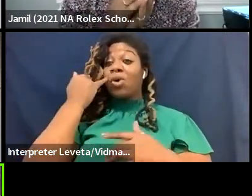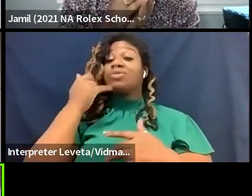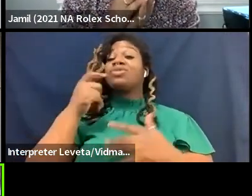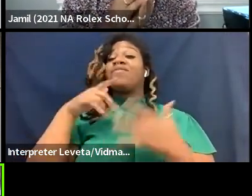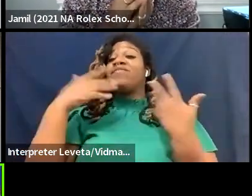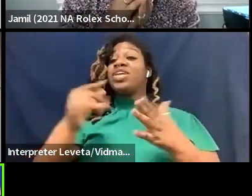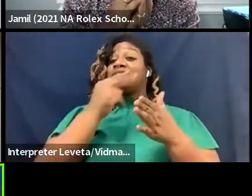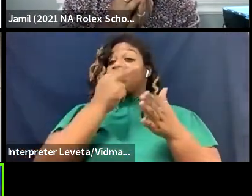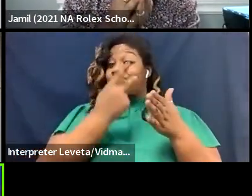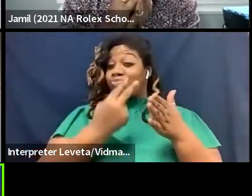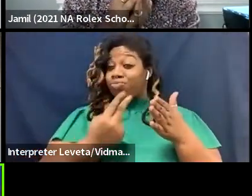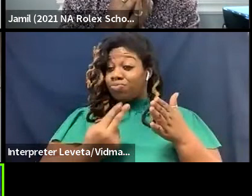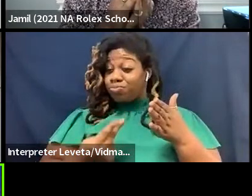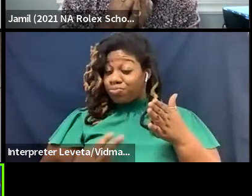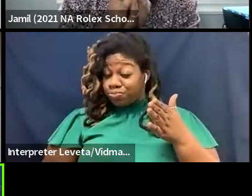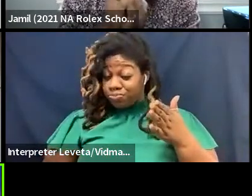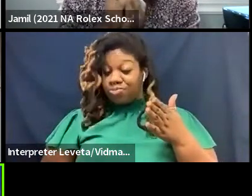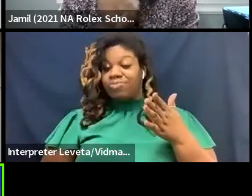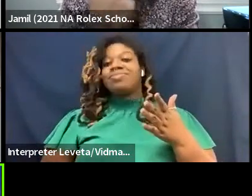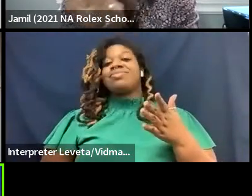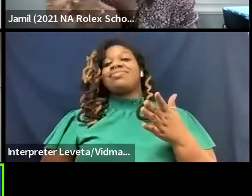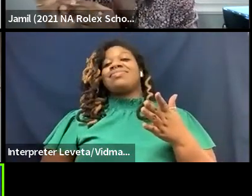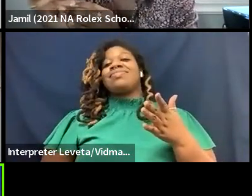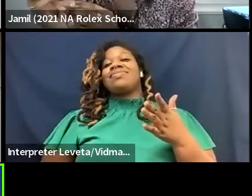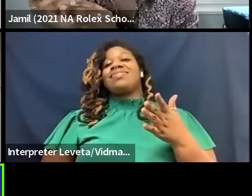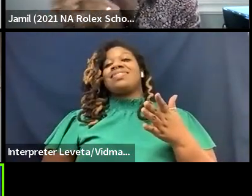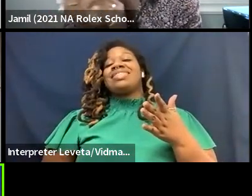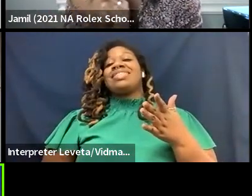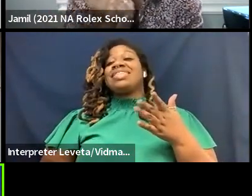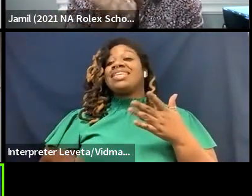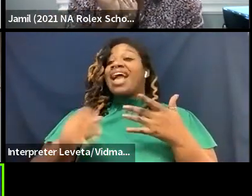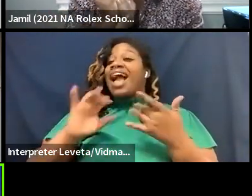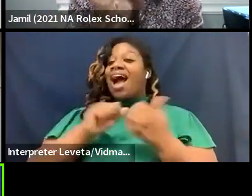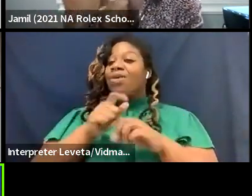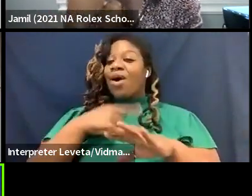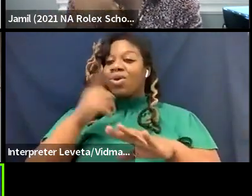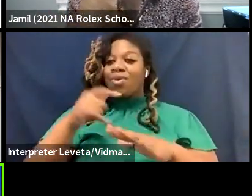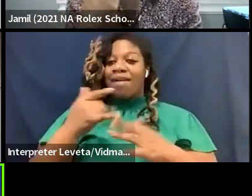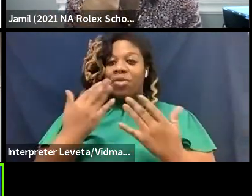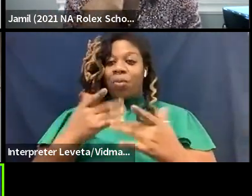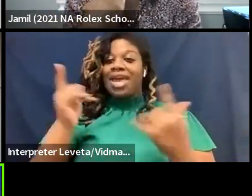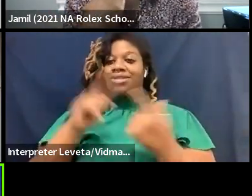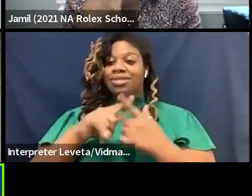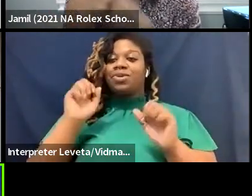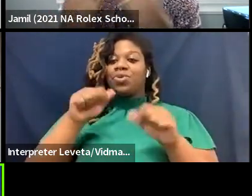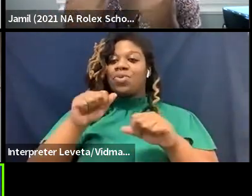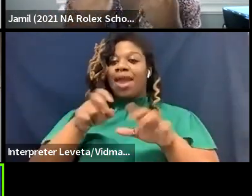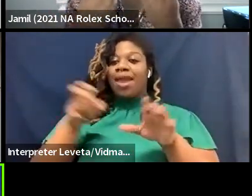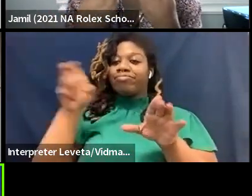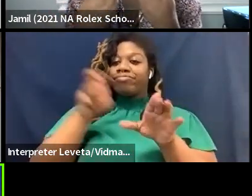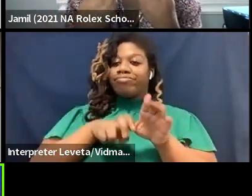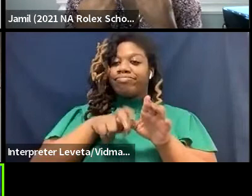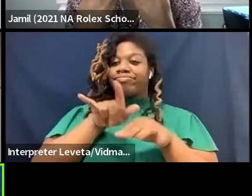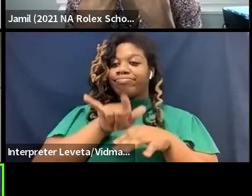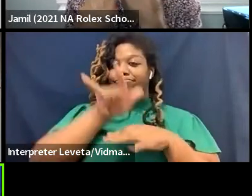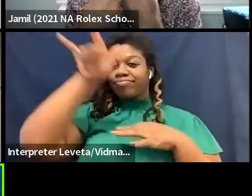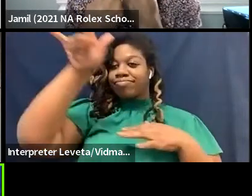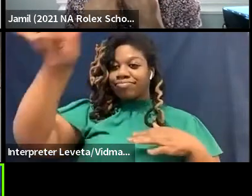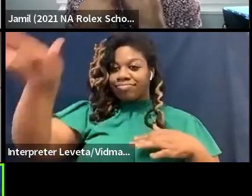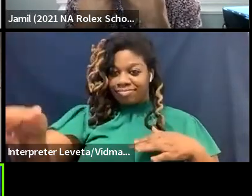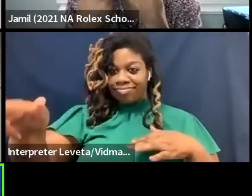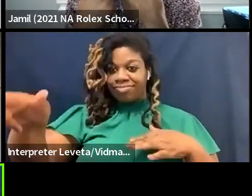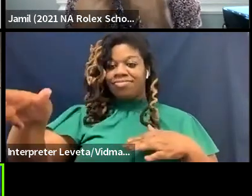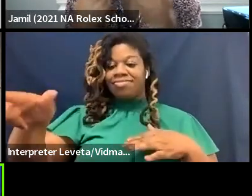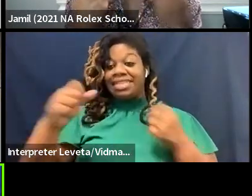need to get flued out, how long do you have to wait before you